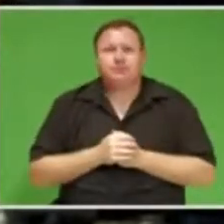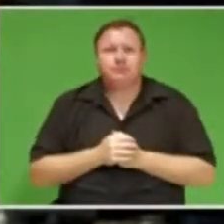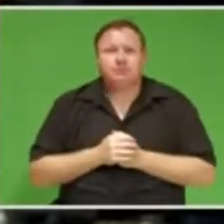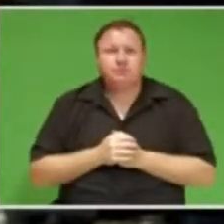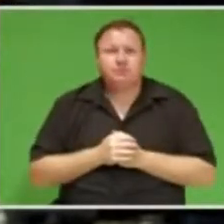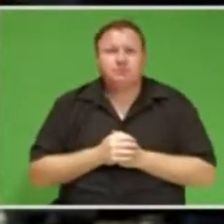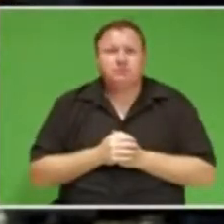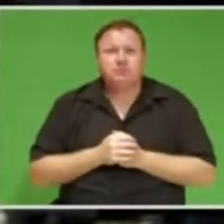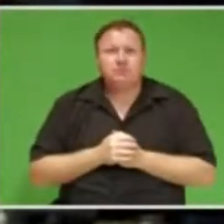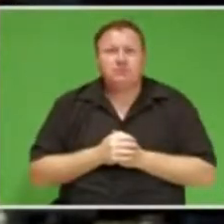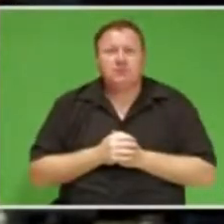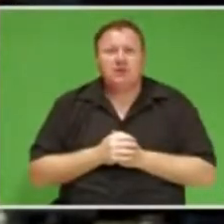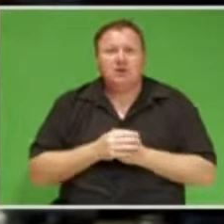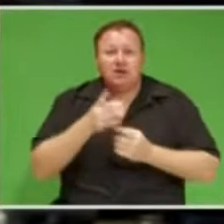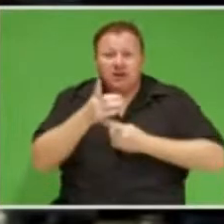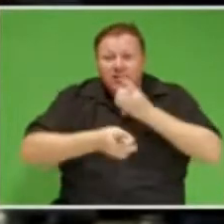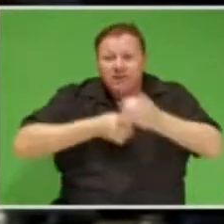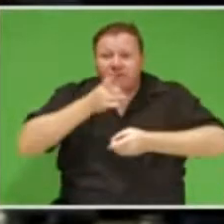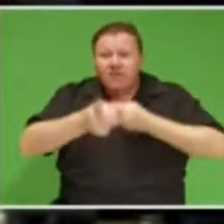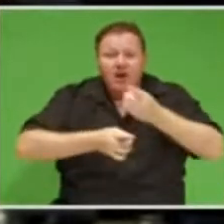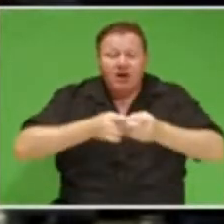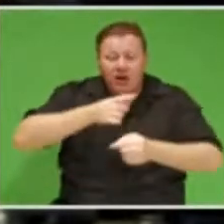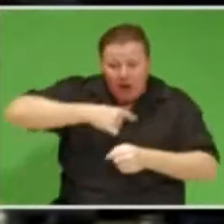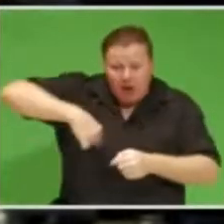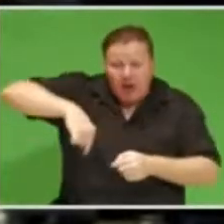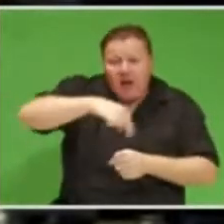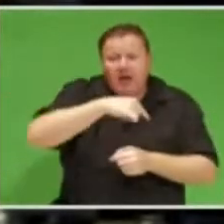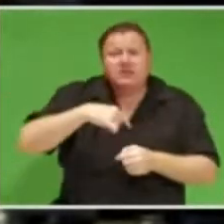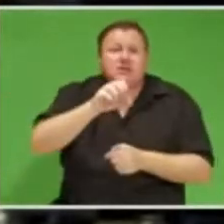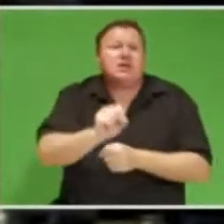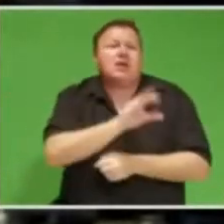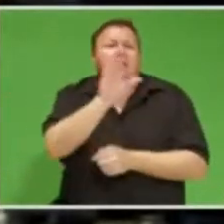what defines us as a nation?